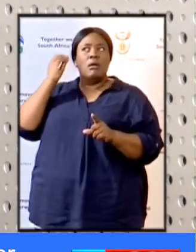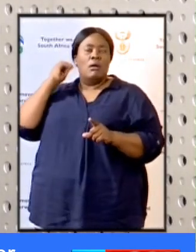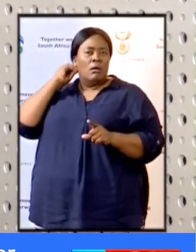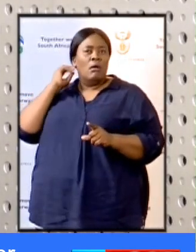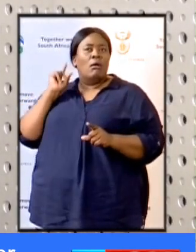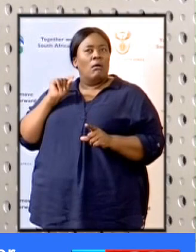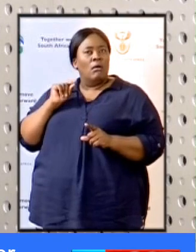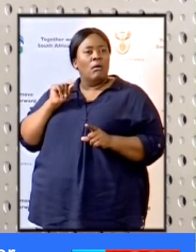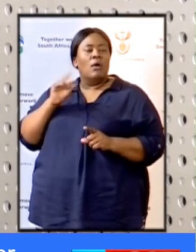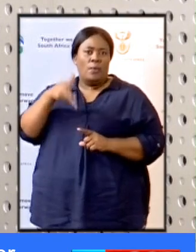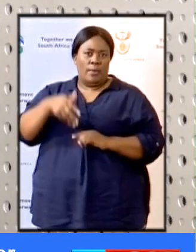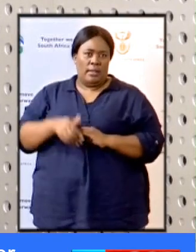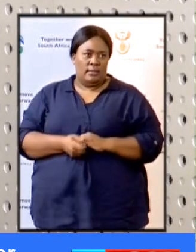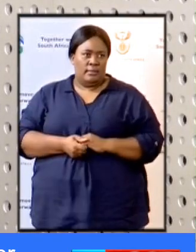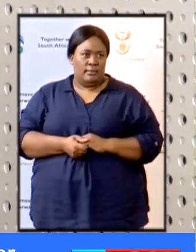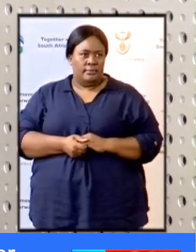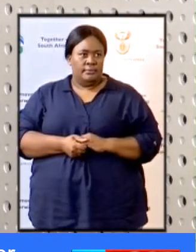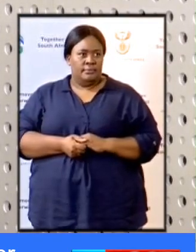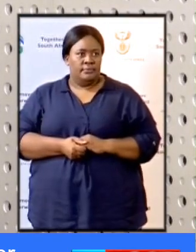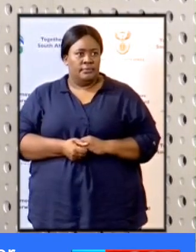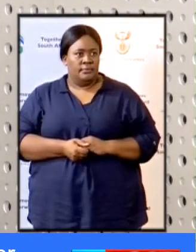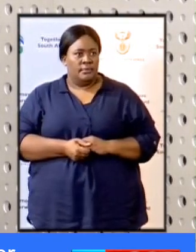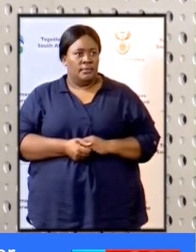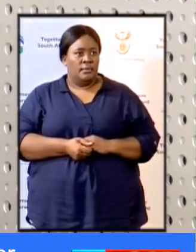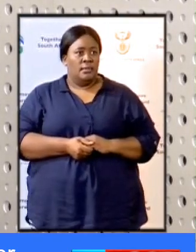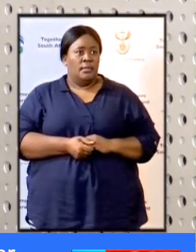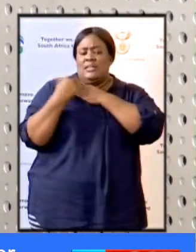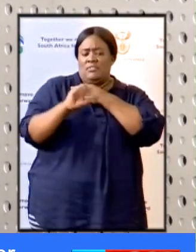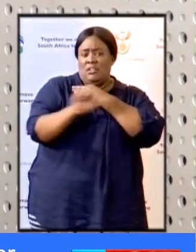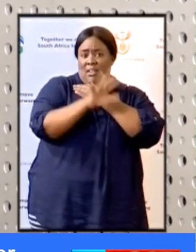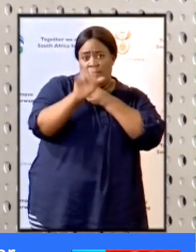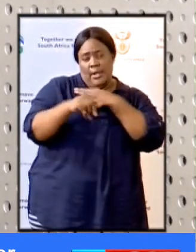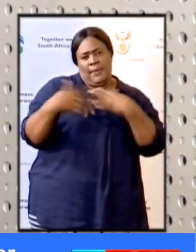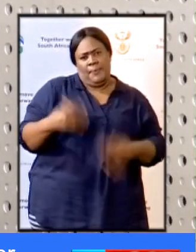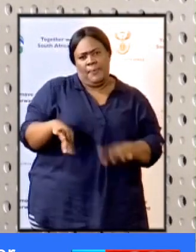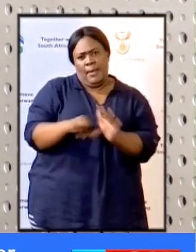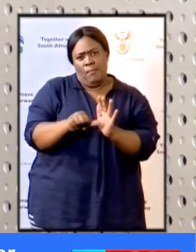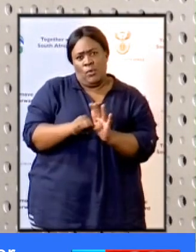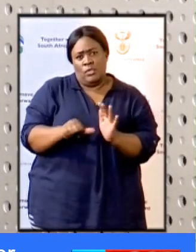I talk but also